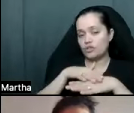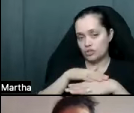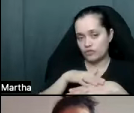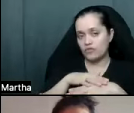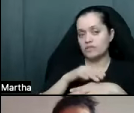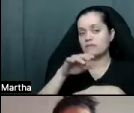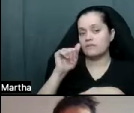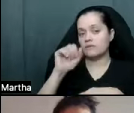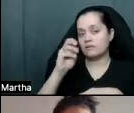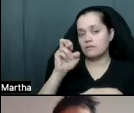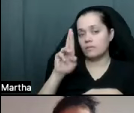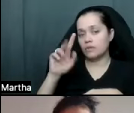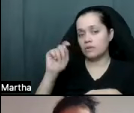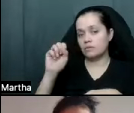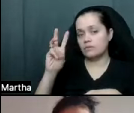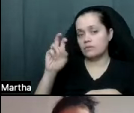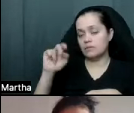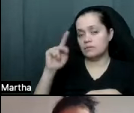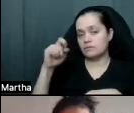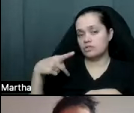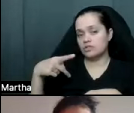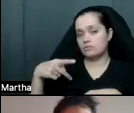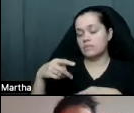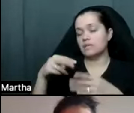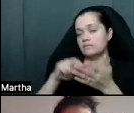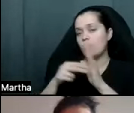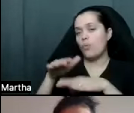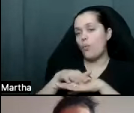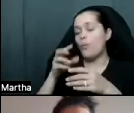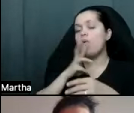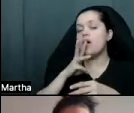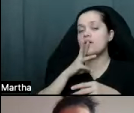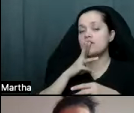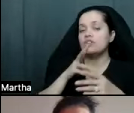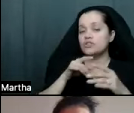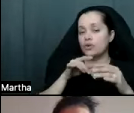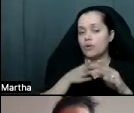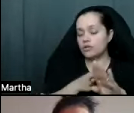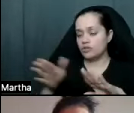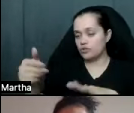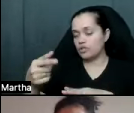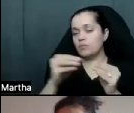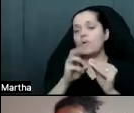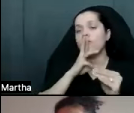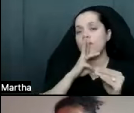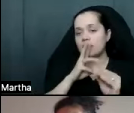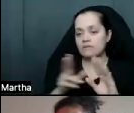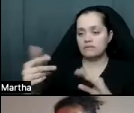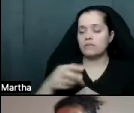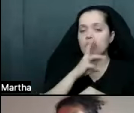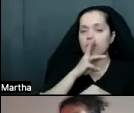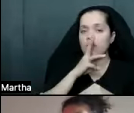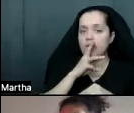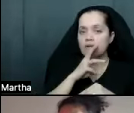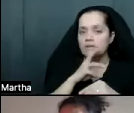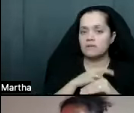water. Yes, when you drive around it, you take a corner on a road and there's more water. Go a little farther,